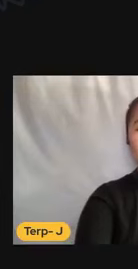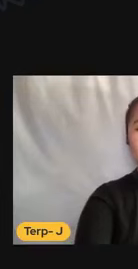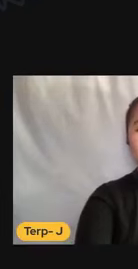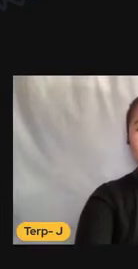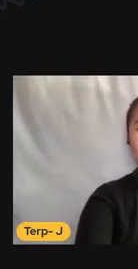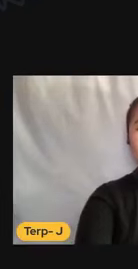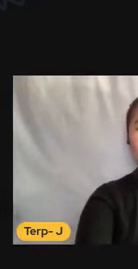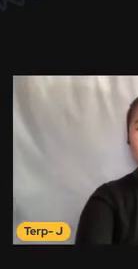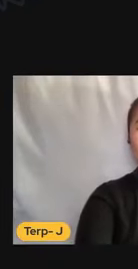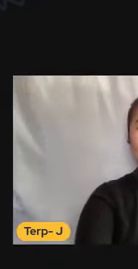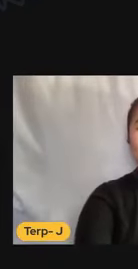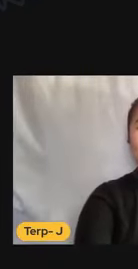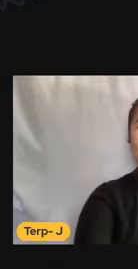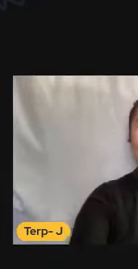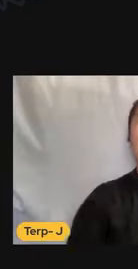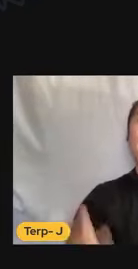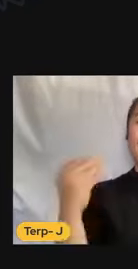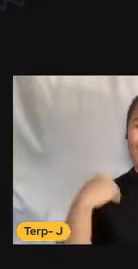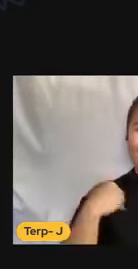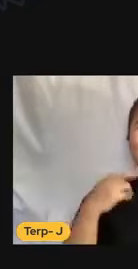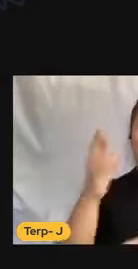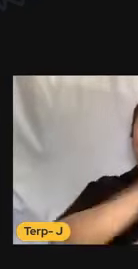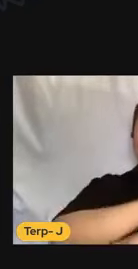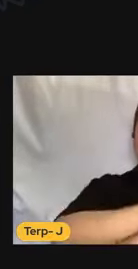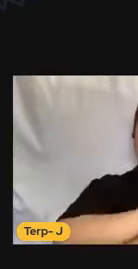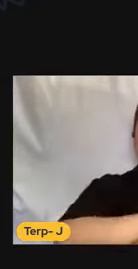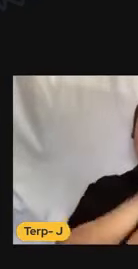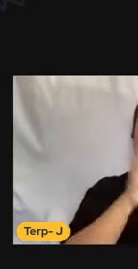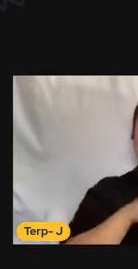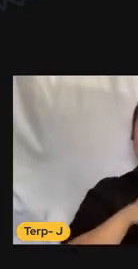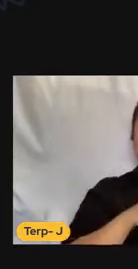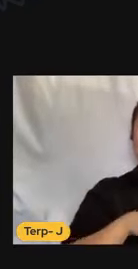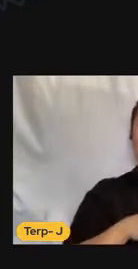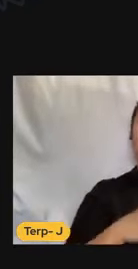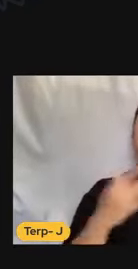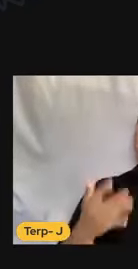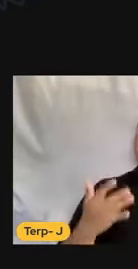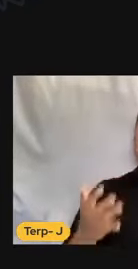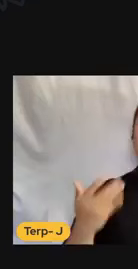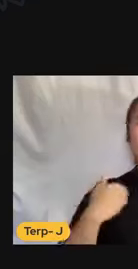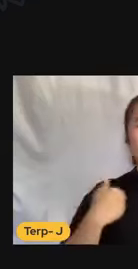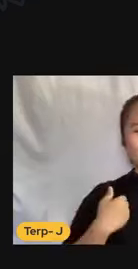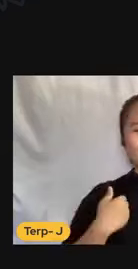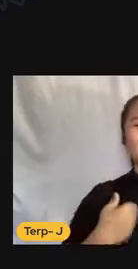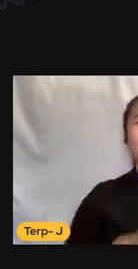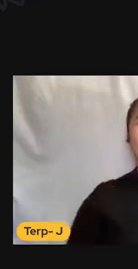Meron tayong rest period. Baka dapat may music na pine-play, di ba?